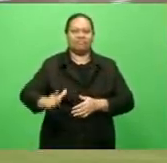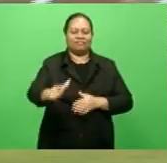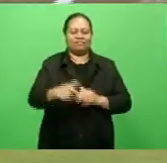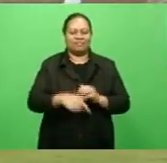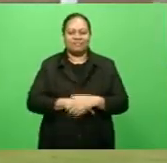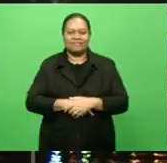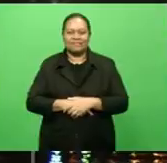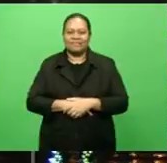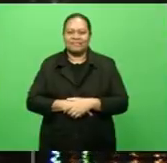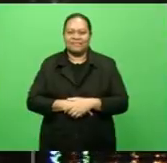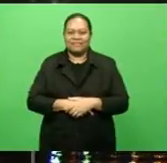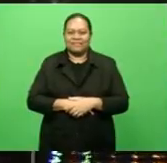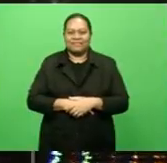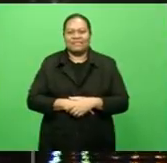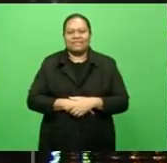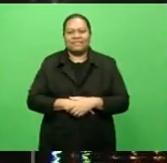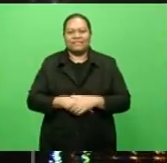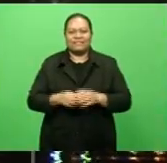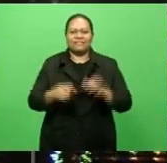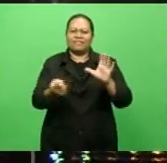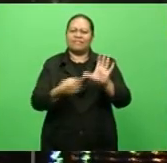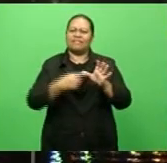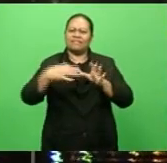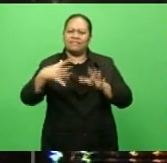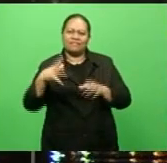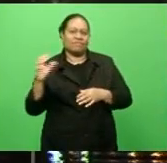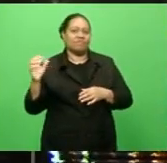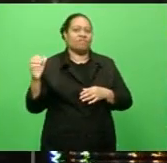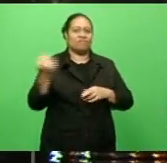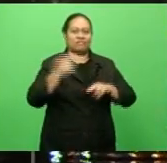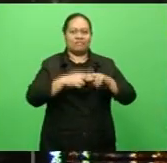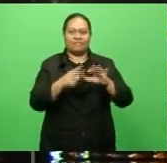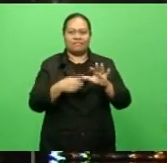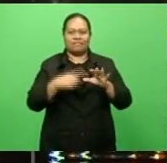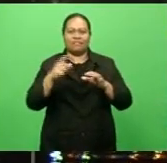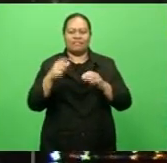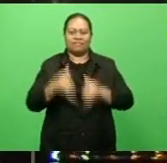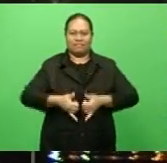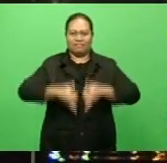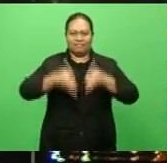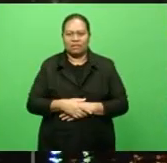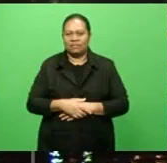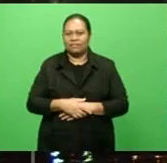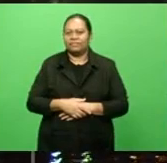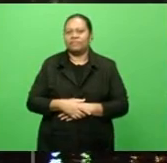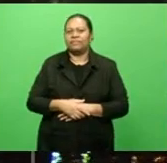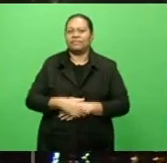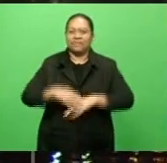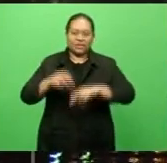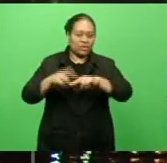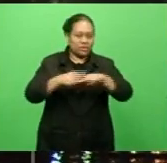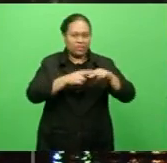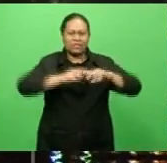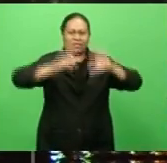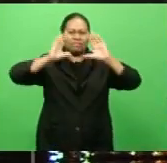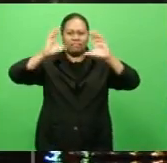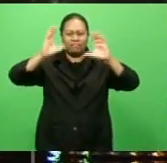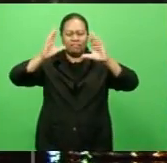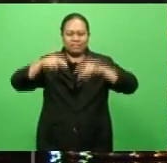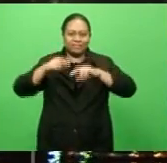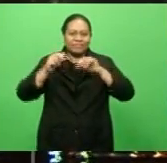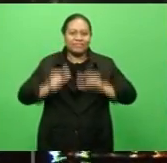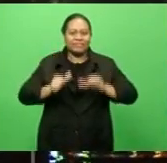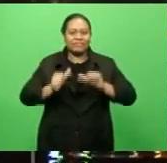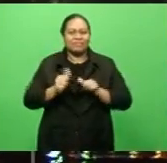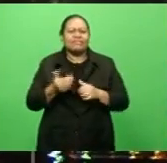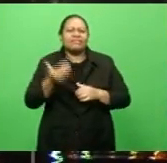FBC Sports. Arsenal won the FA Cup after a 2-1 win over Chelsea this morning. Fiji Volleyball President Linga